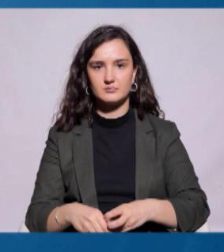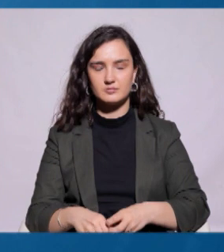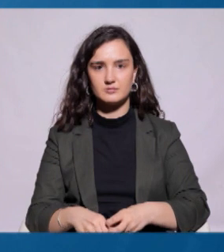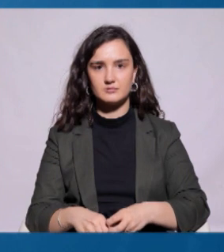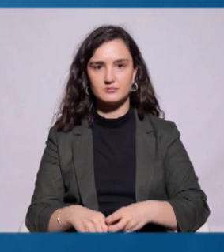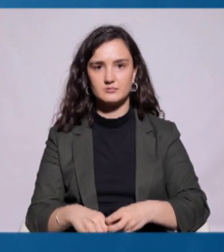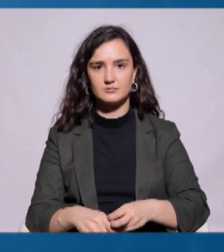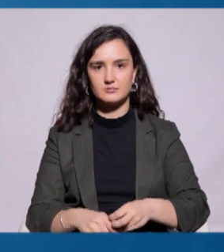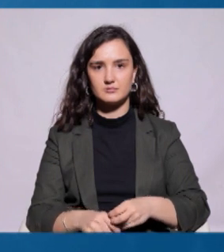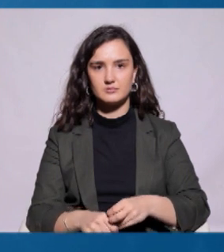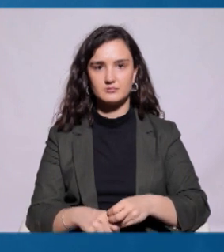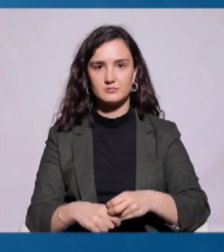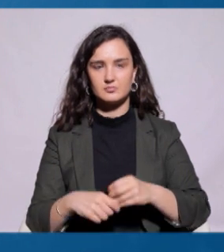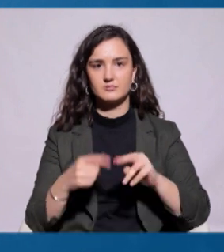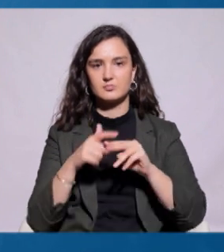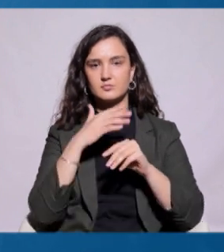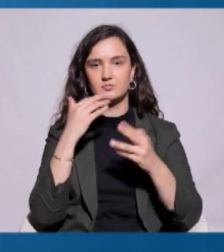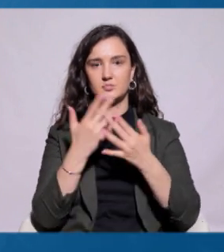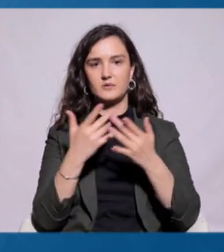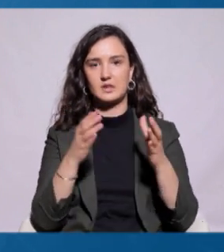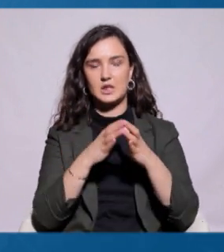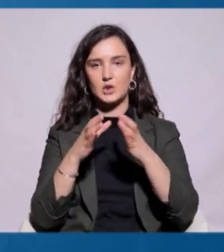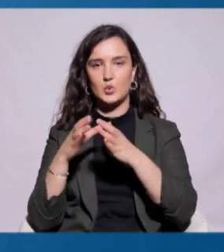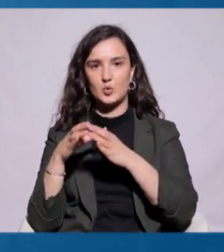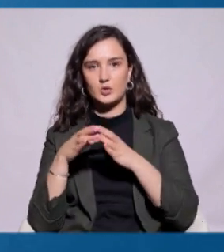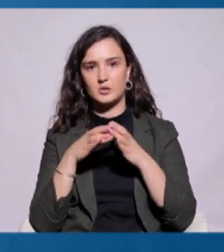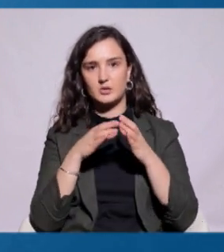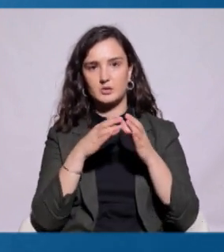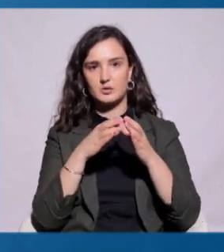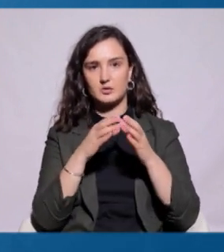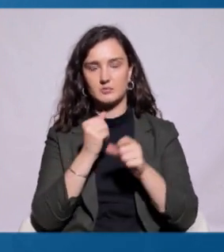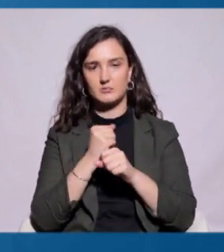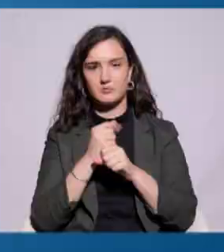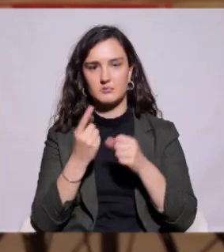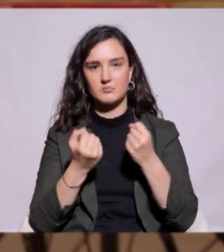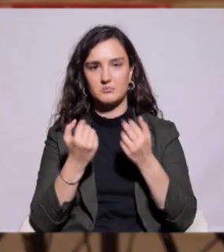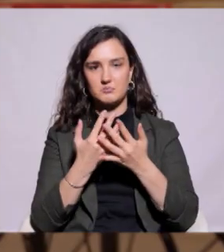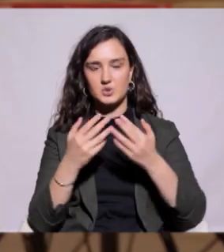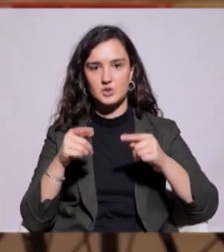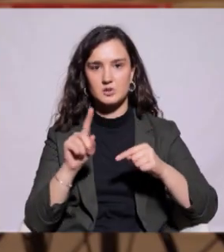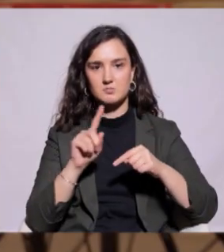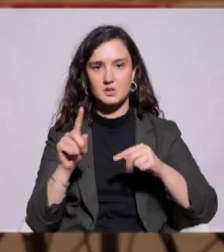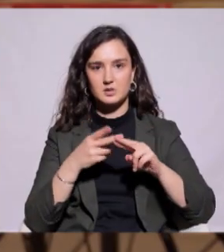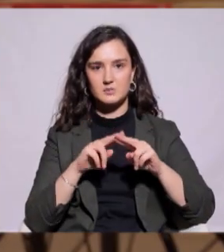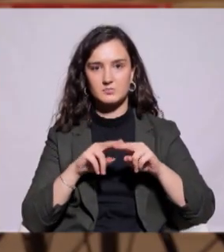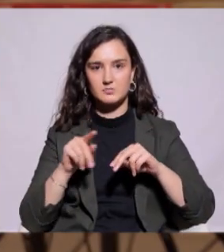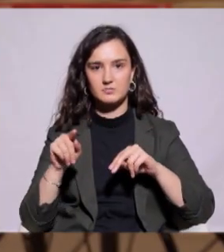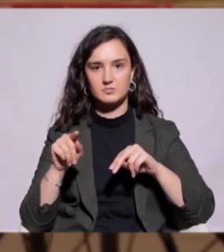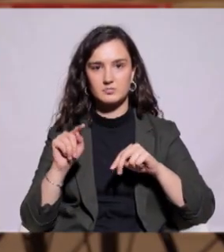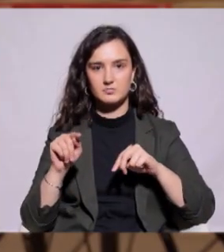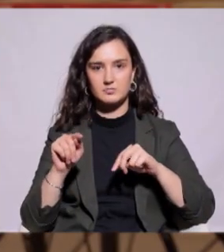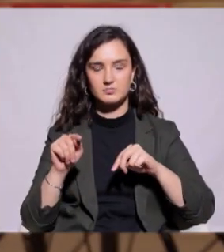Miss Sophie, there are many categories of making machines, but the production